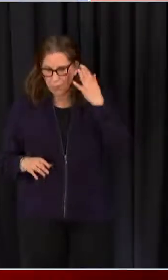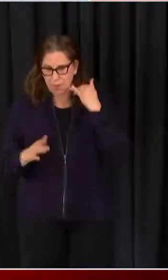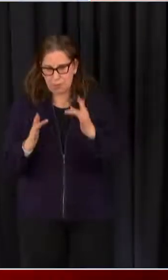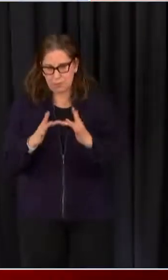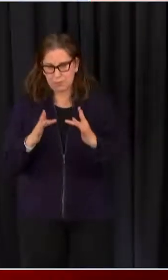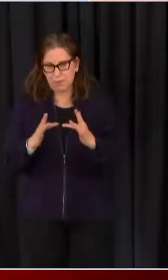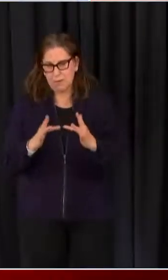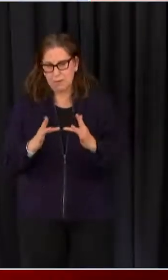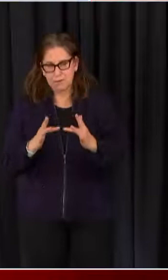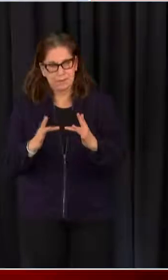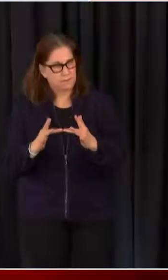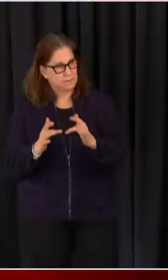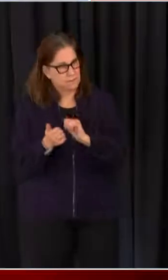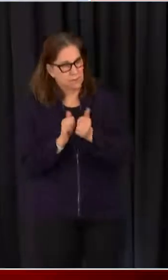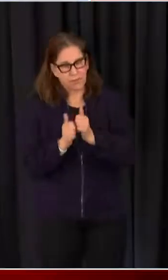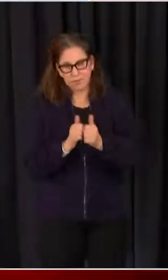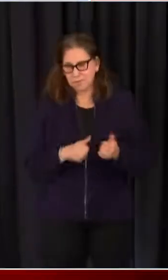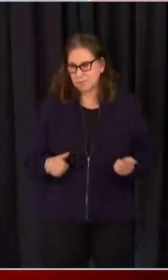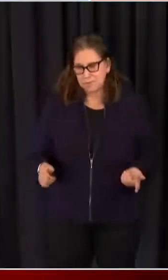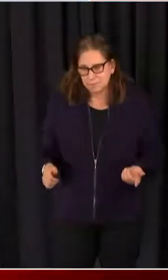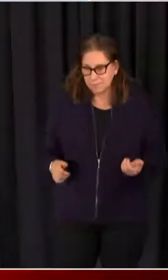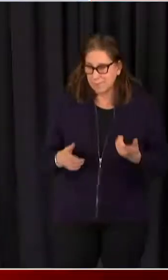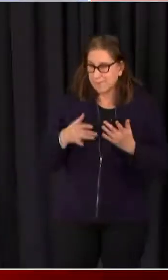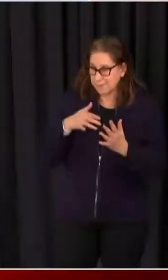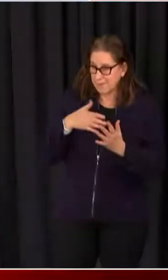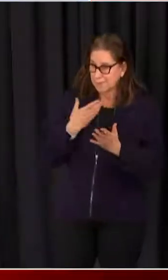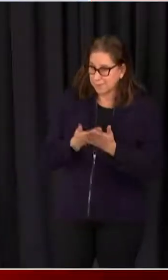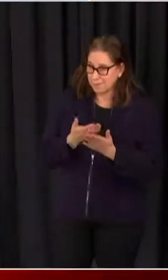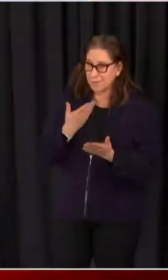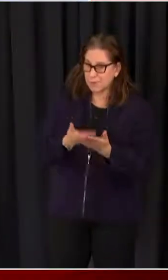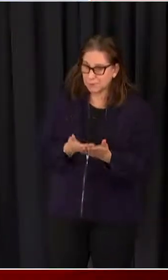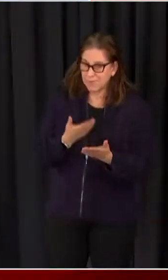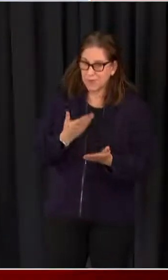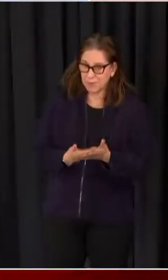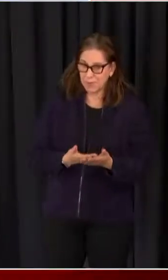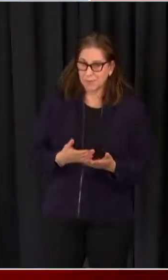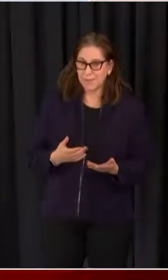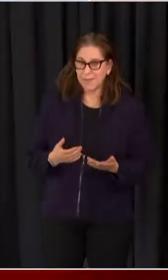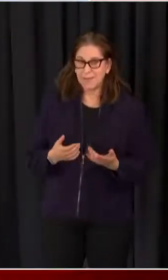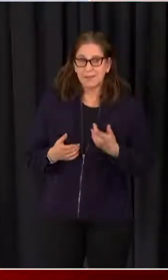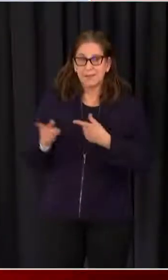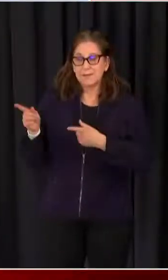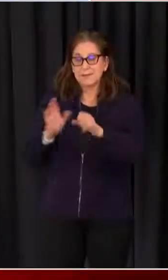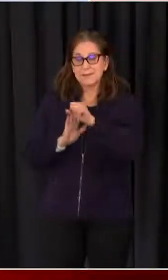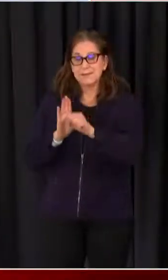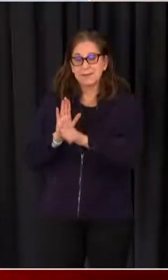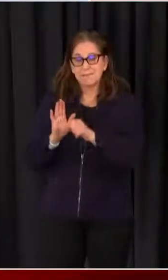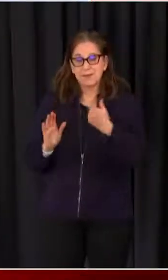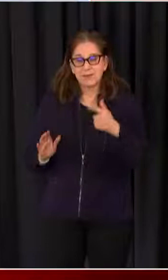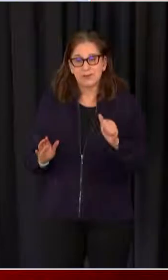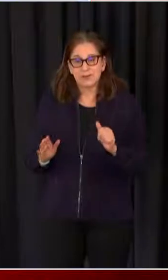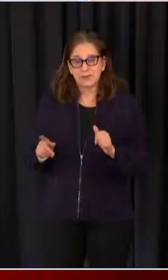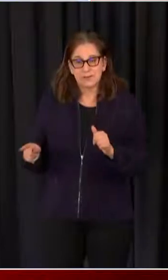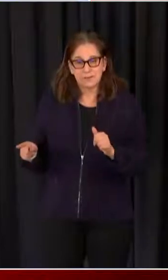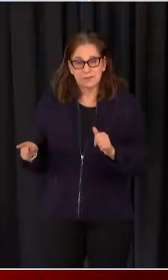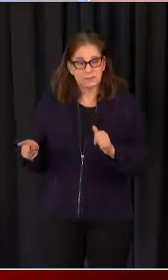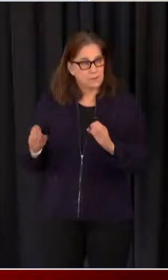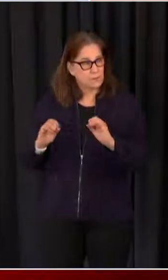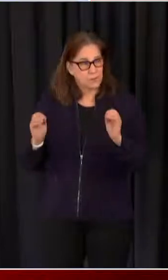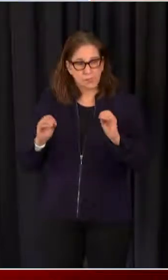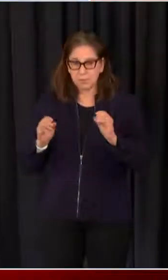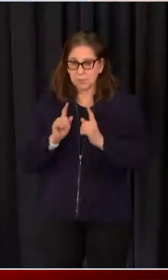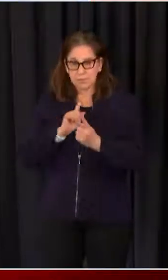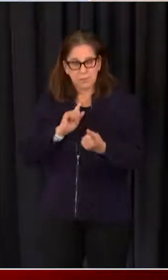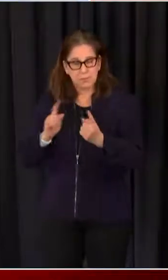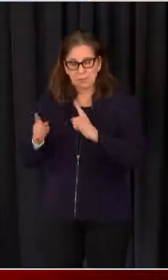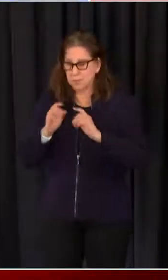You also have been able to see case studies of places like Georgia that did not social distance and did not require masks,